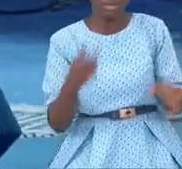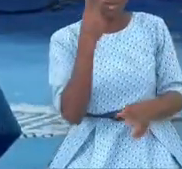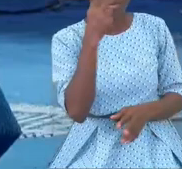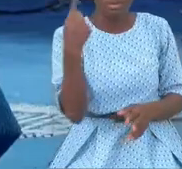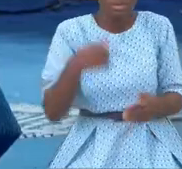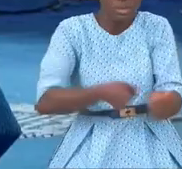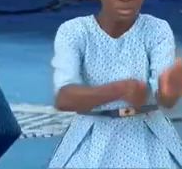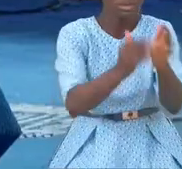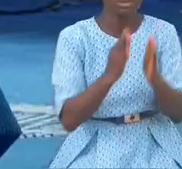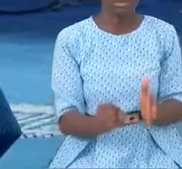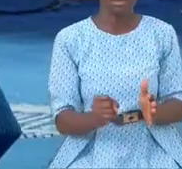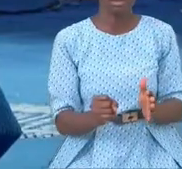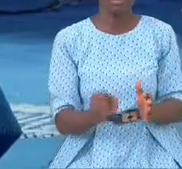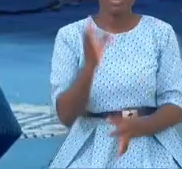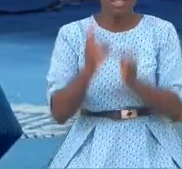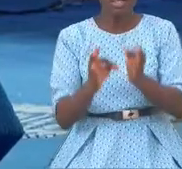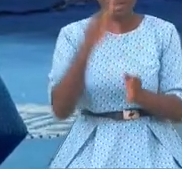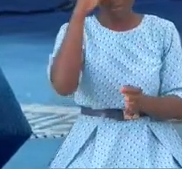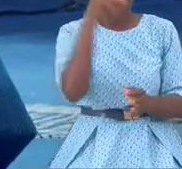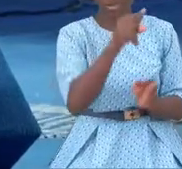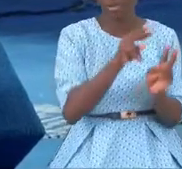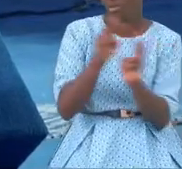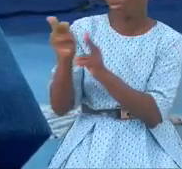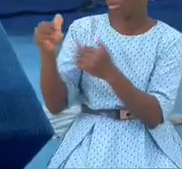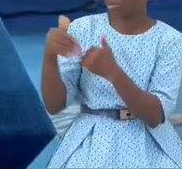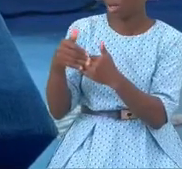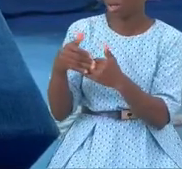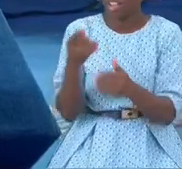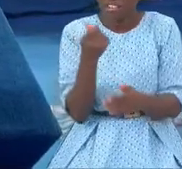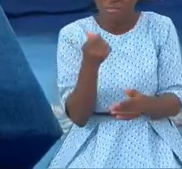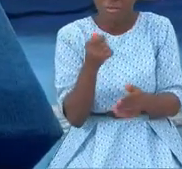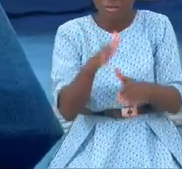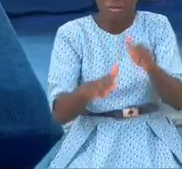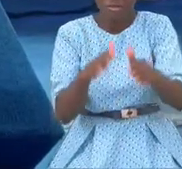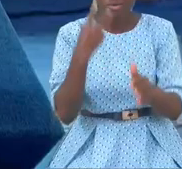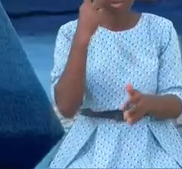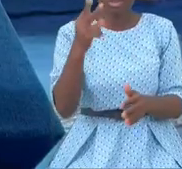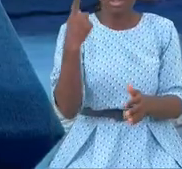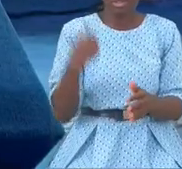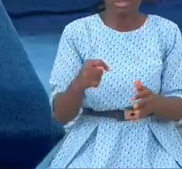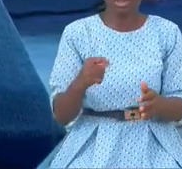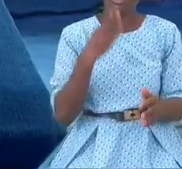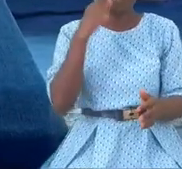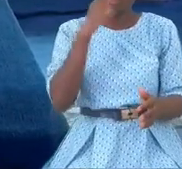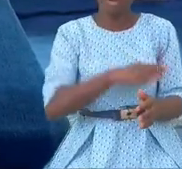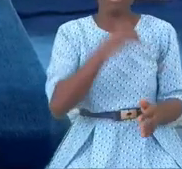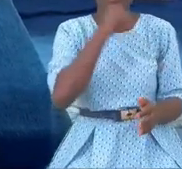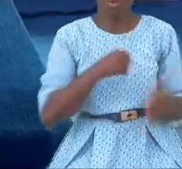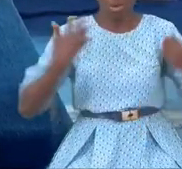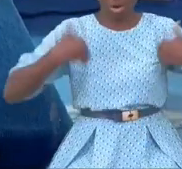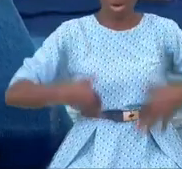he dropped. But you know, the last line here says, and he